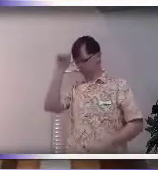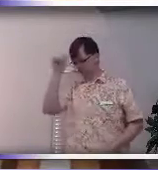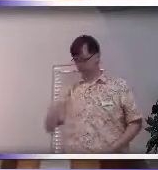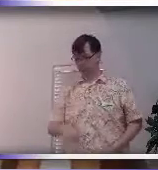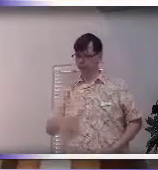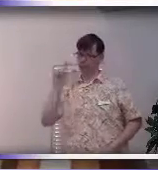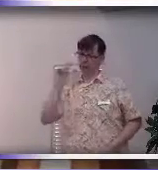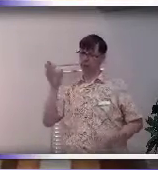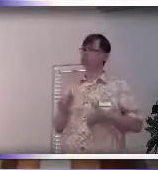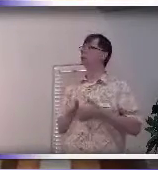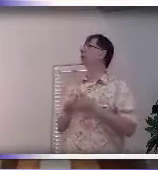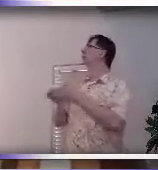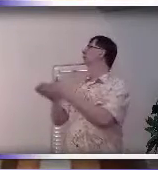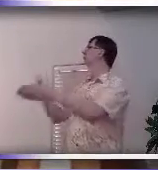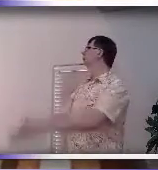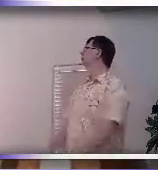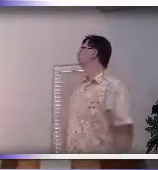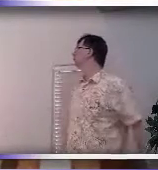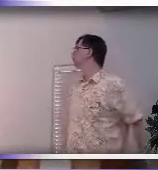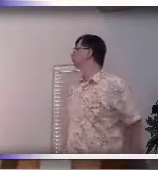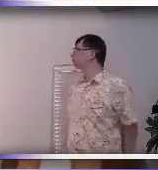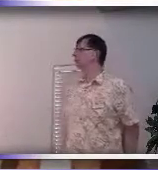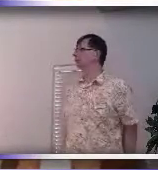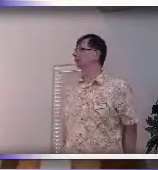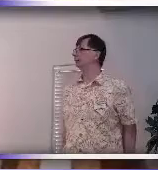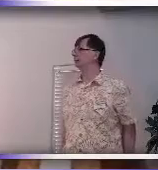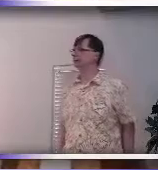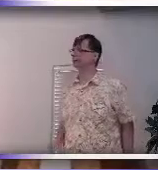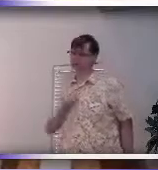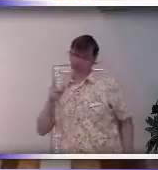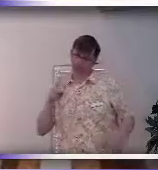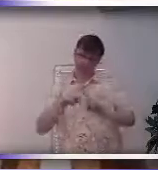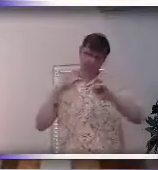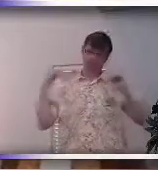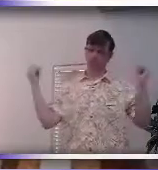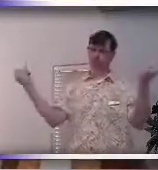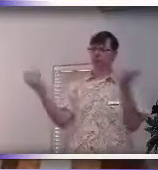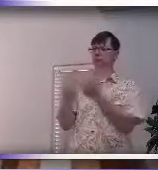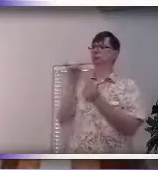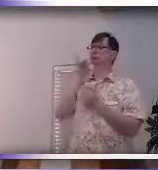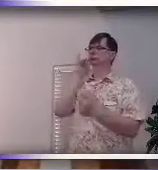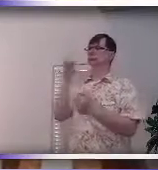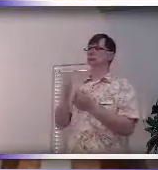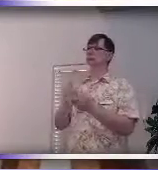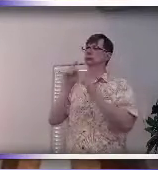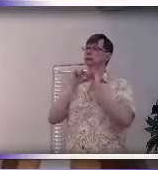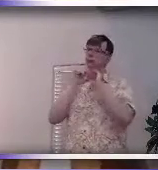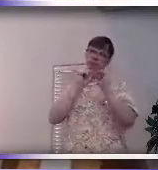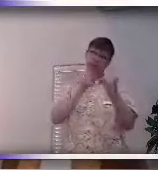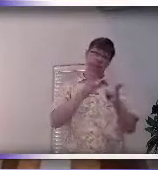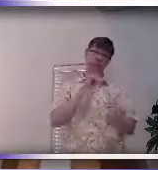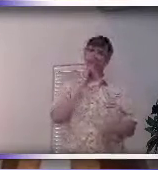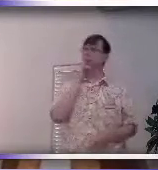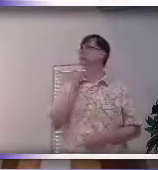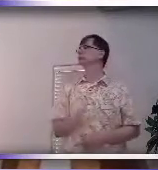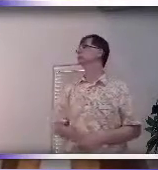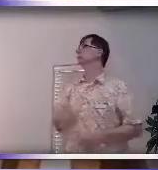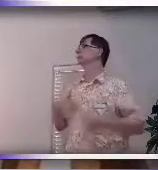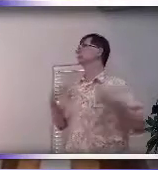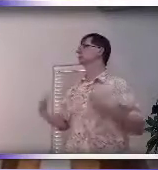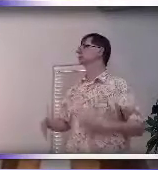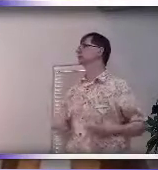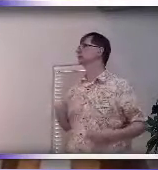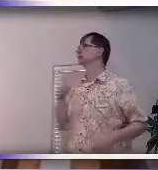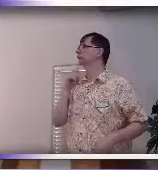was put to me was this is, the whole building is a sanctuary, and the person speaking to me felt like